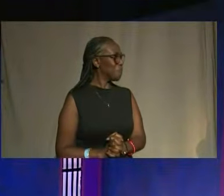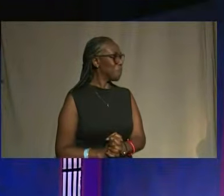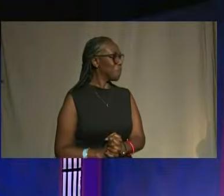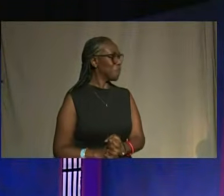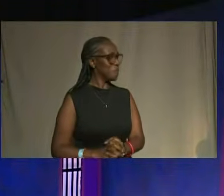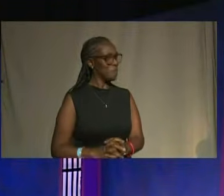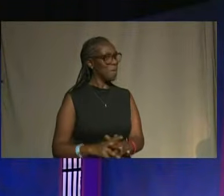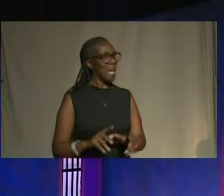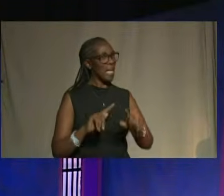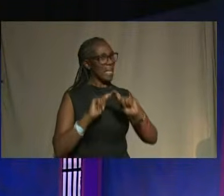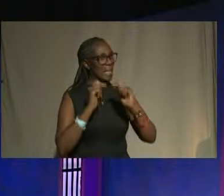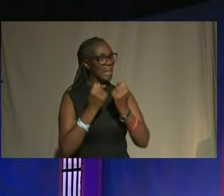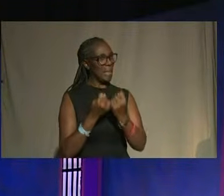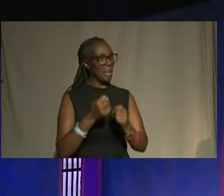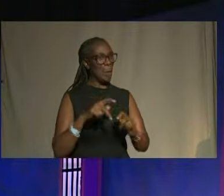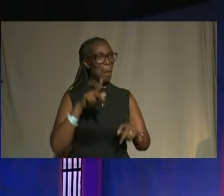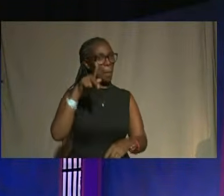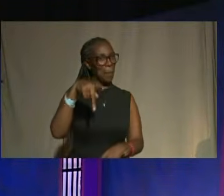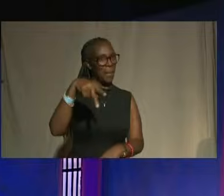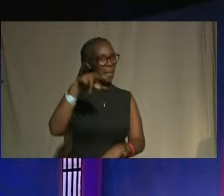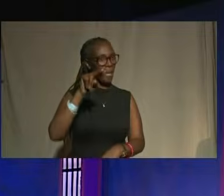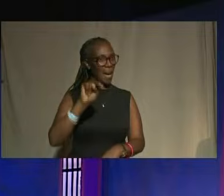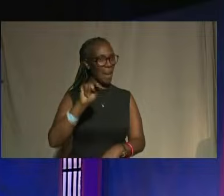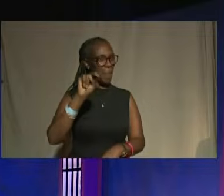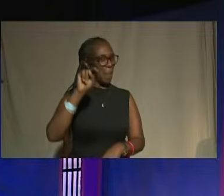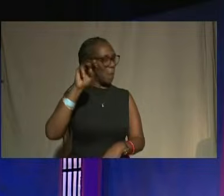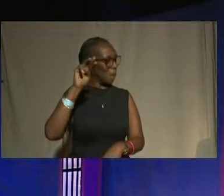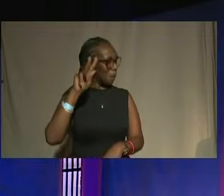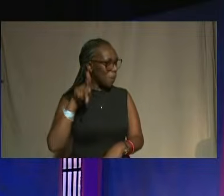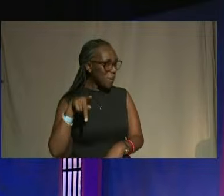For Team PNP, Julian Robinson.